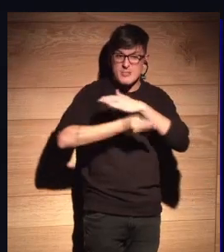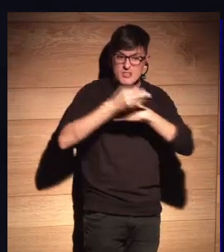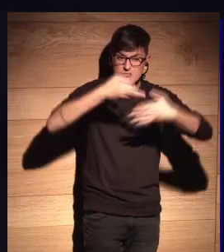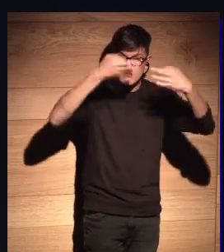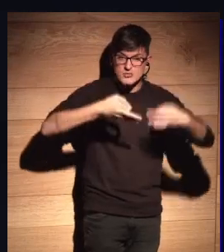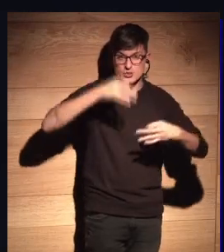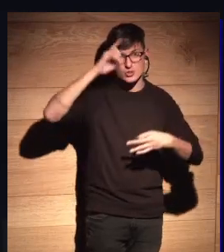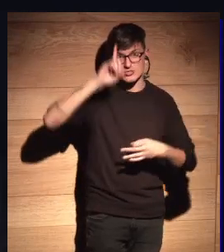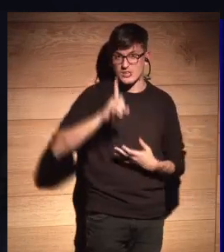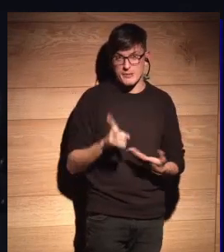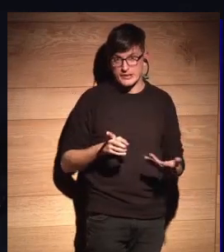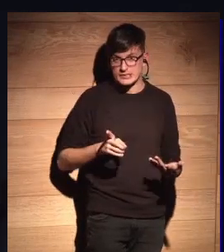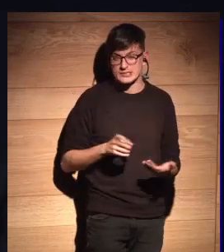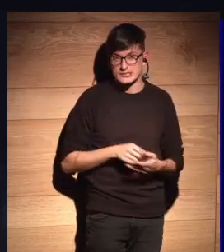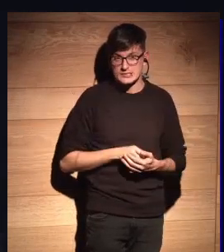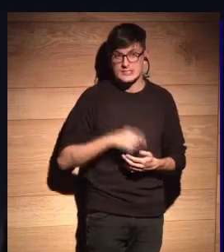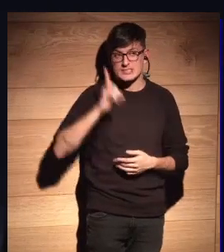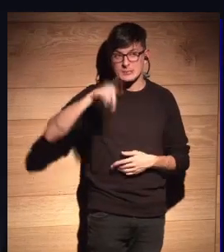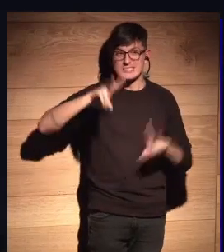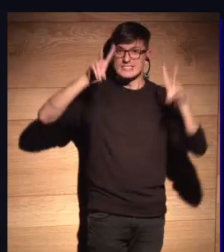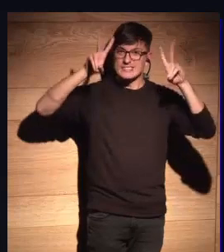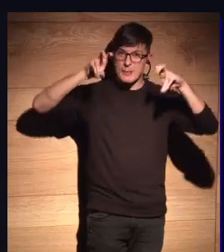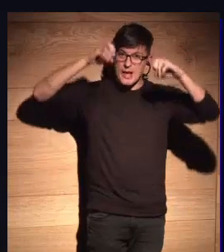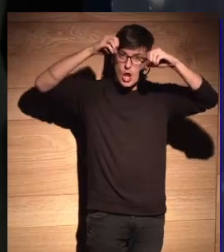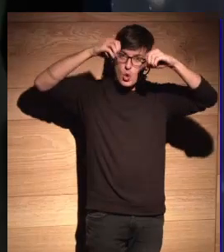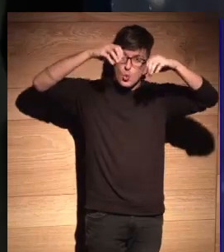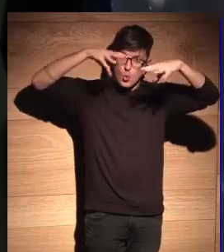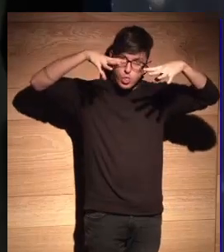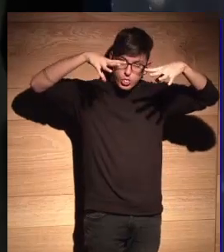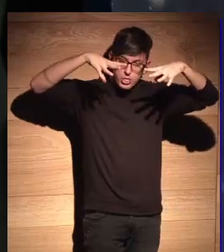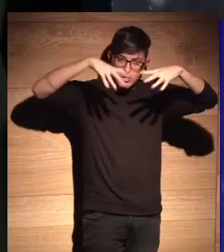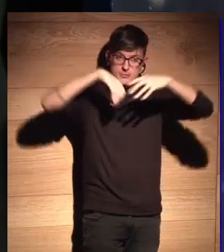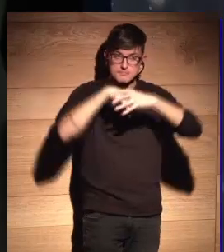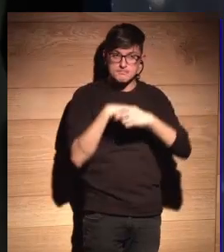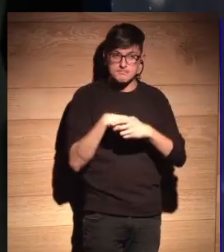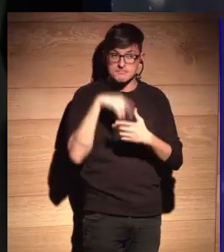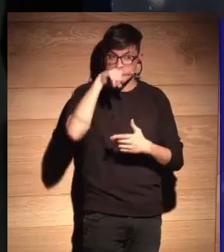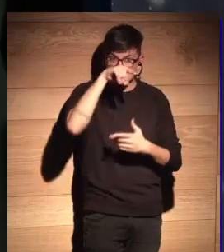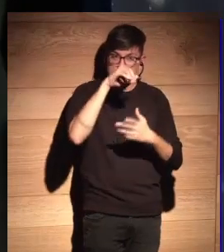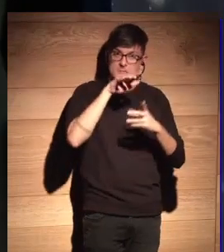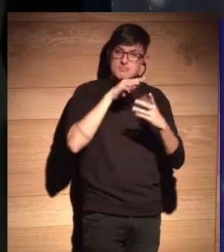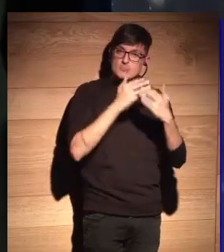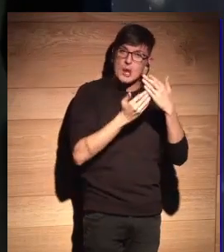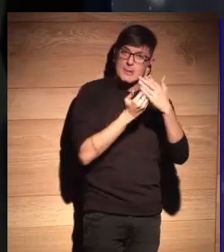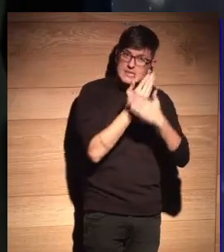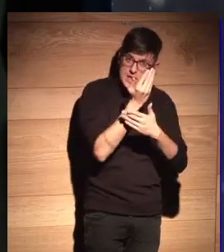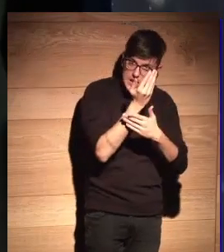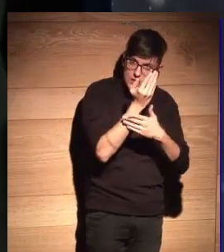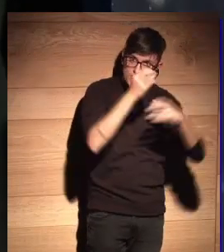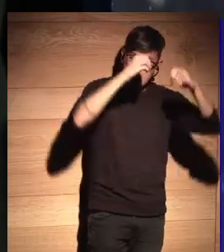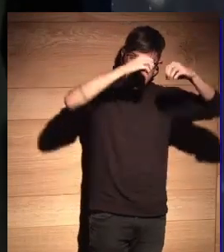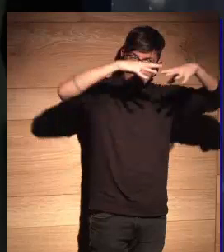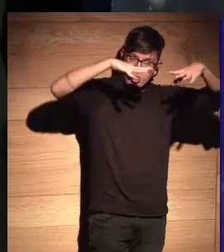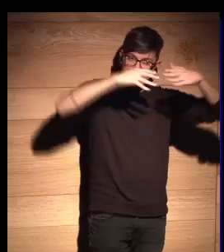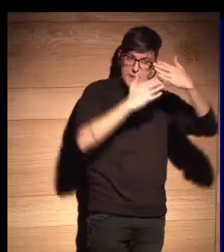light on her, this was morning, this was indirect morning light, 11